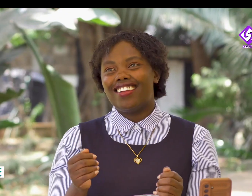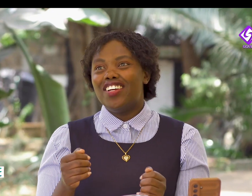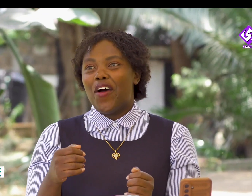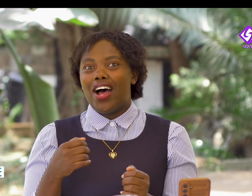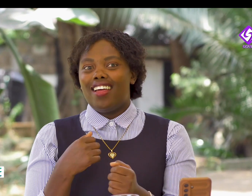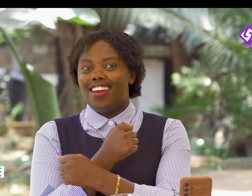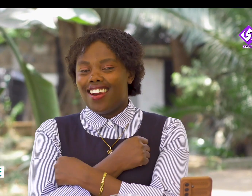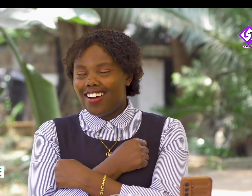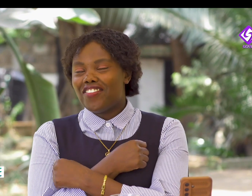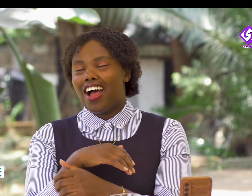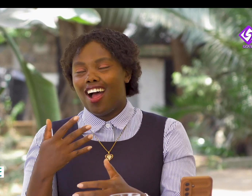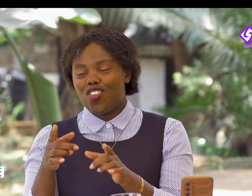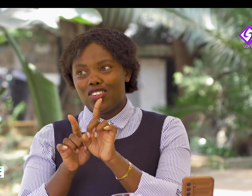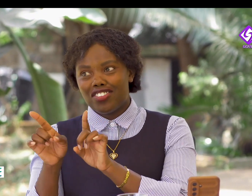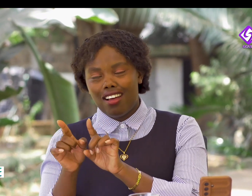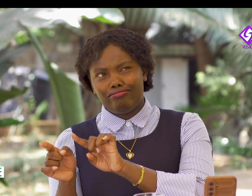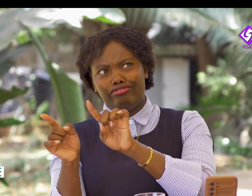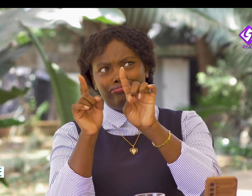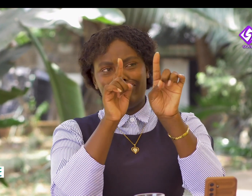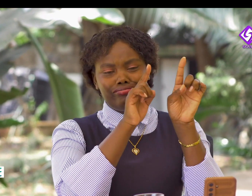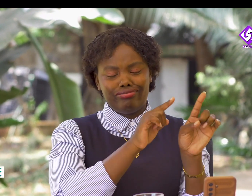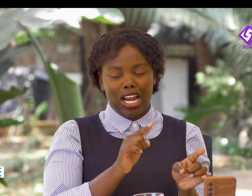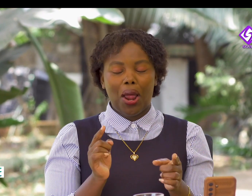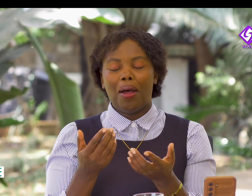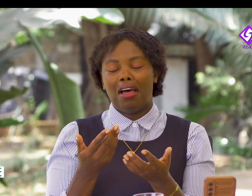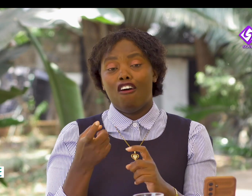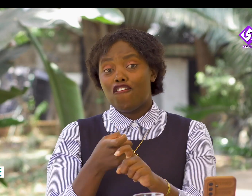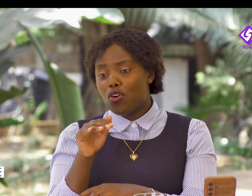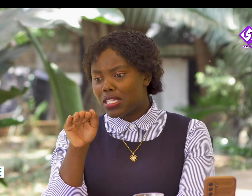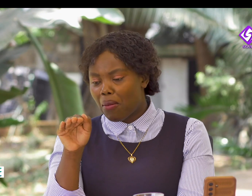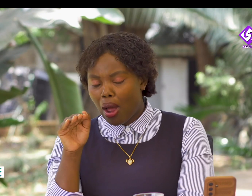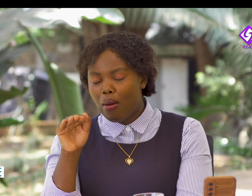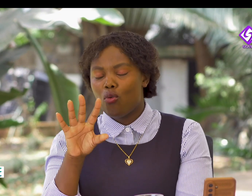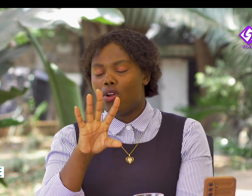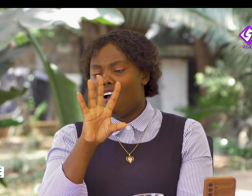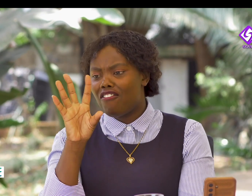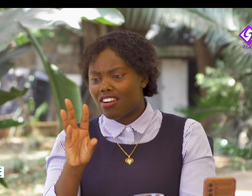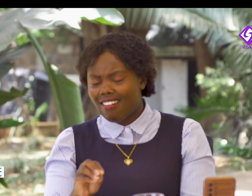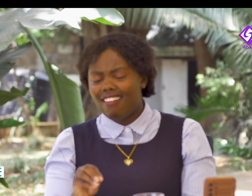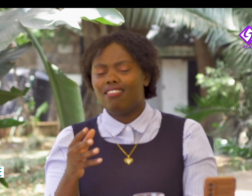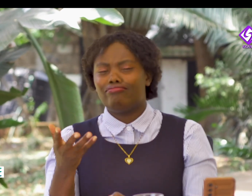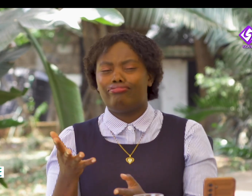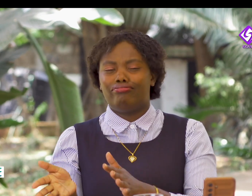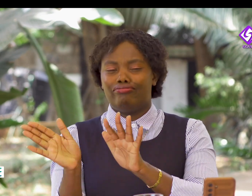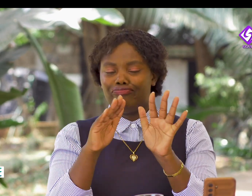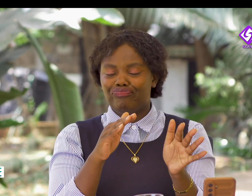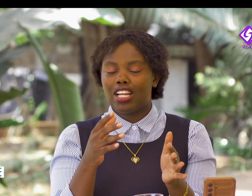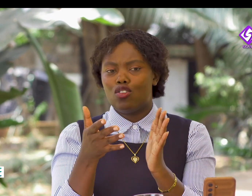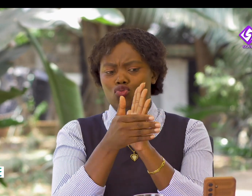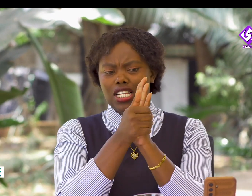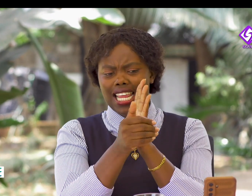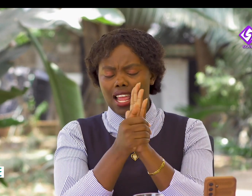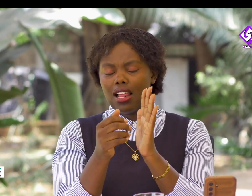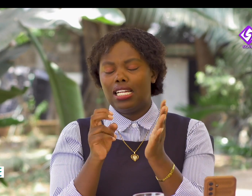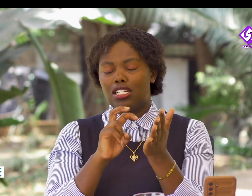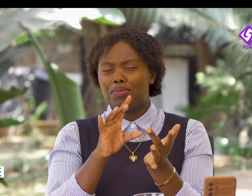Oh, wow. I love how you have traveled to various countries from Zimbabwe in